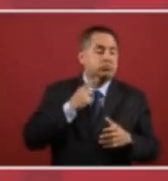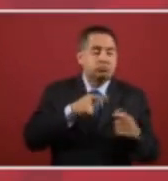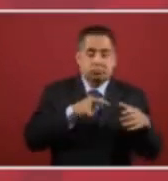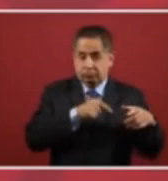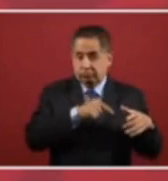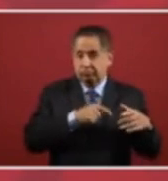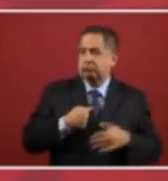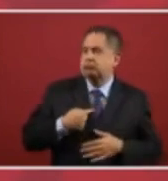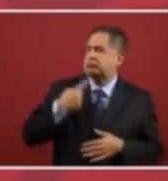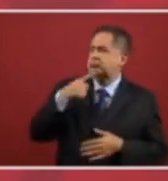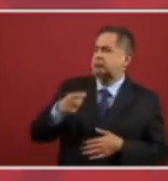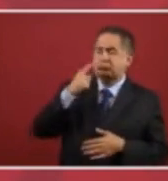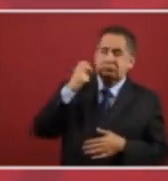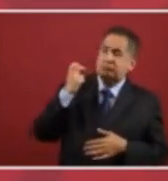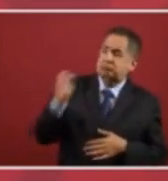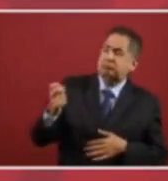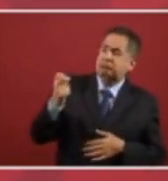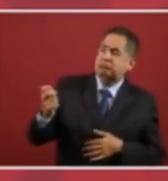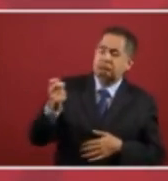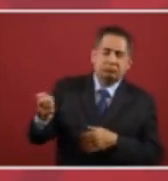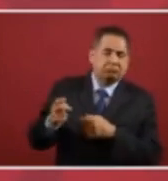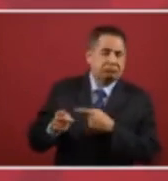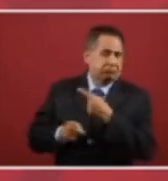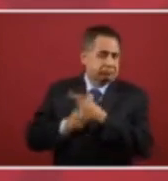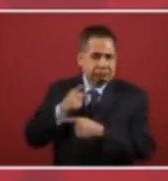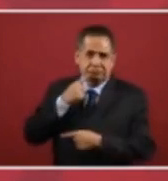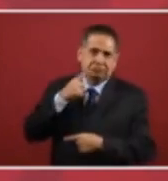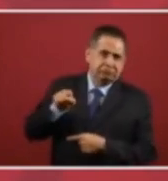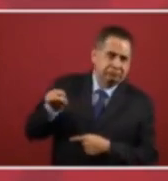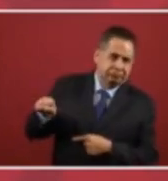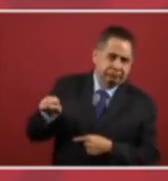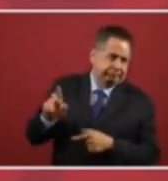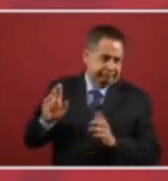I know for a fact that a party was accusing